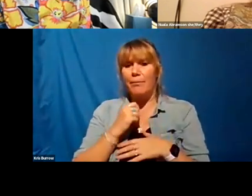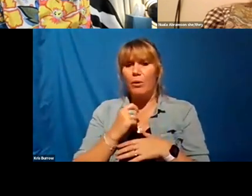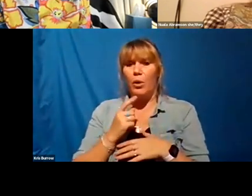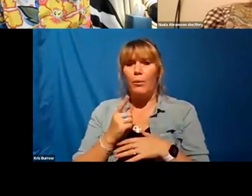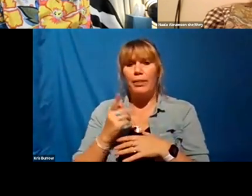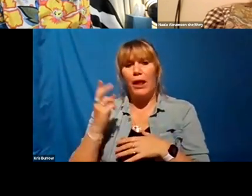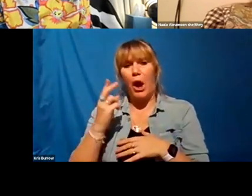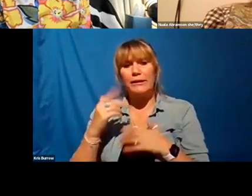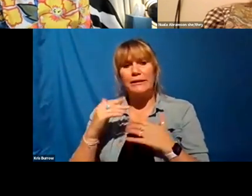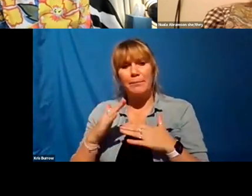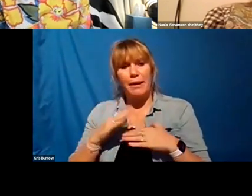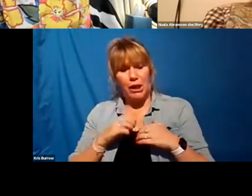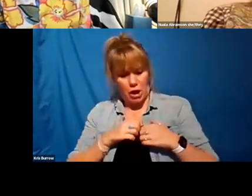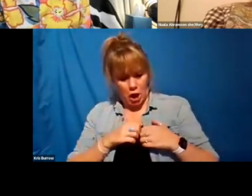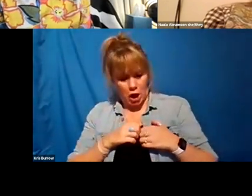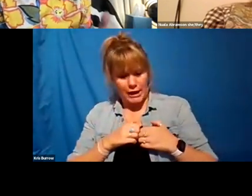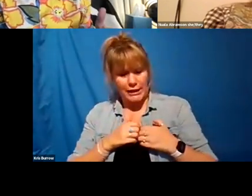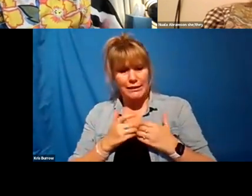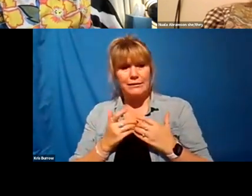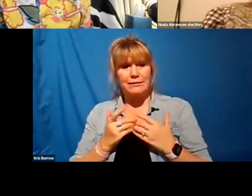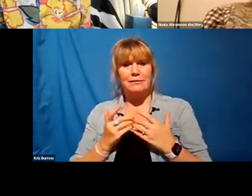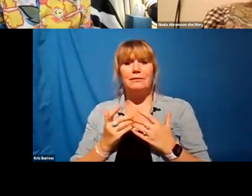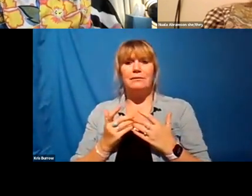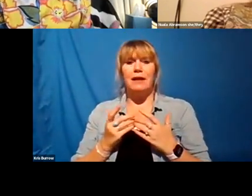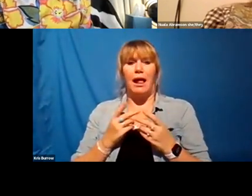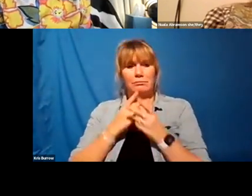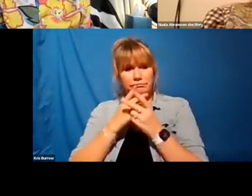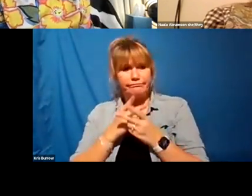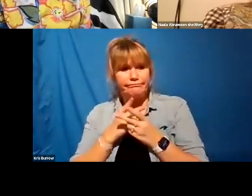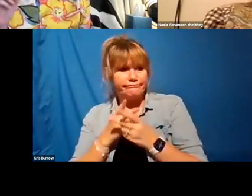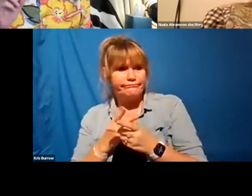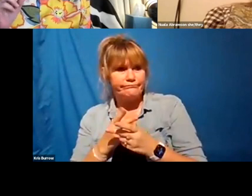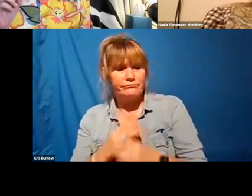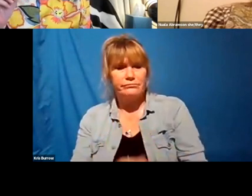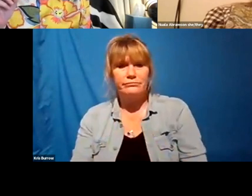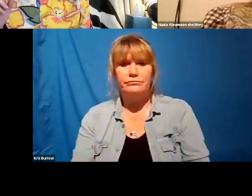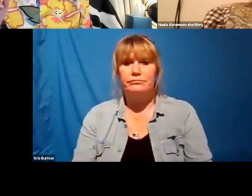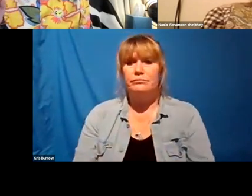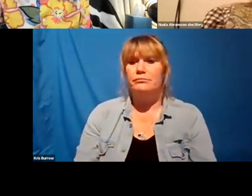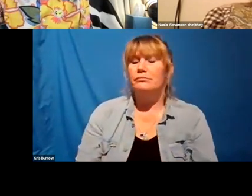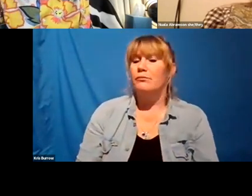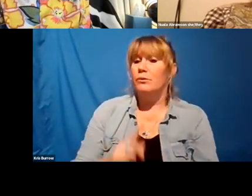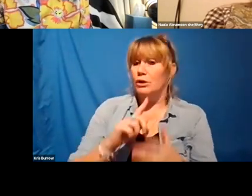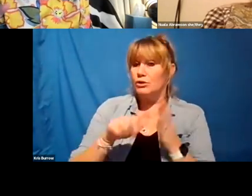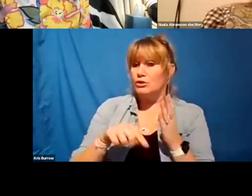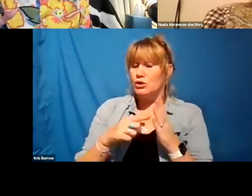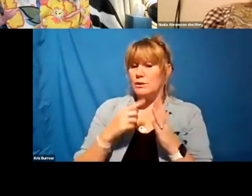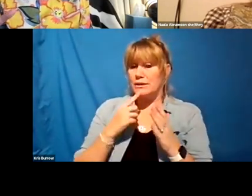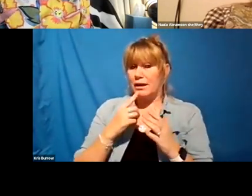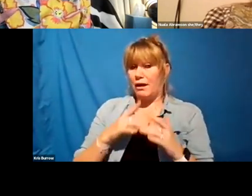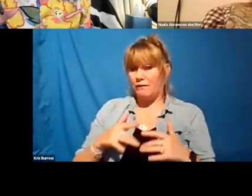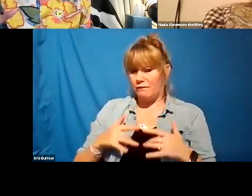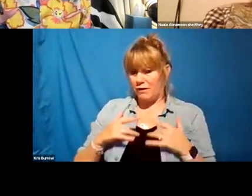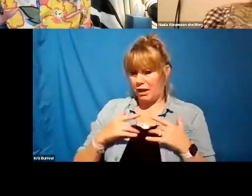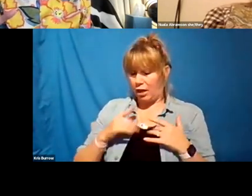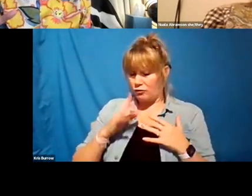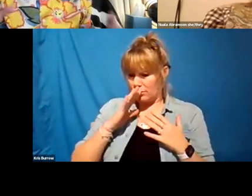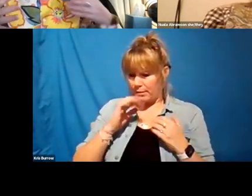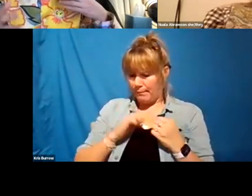things. So I wonder if there's a bit of a tradition, because that just struck a note, and I remember